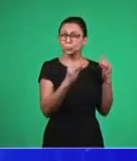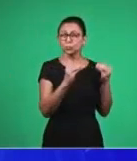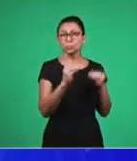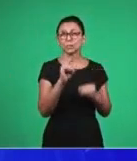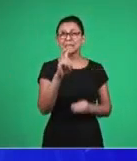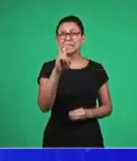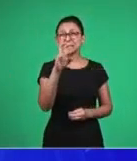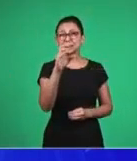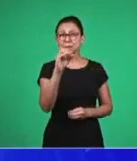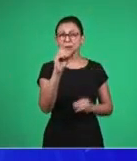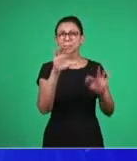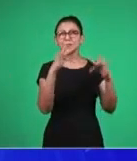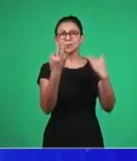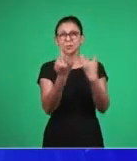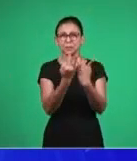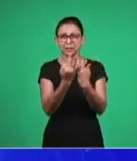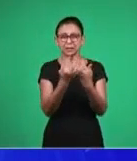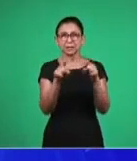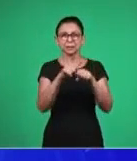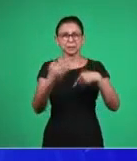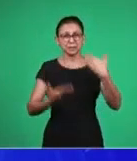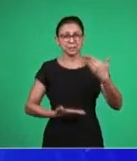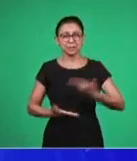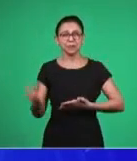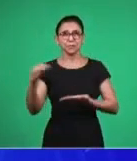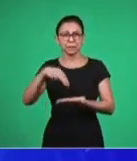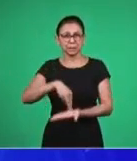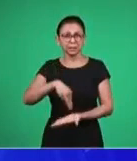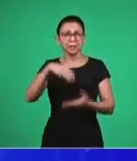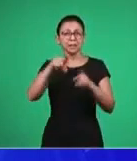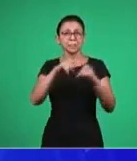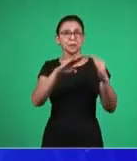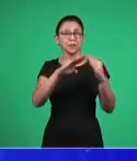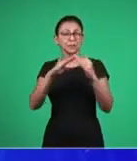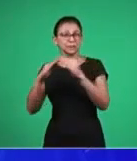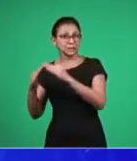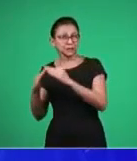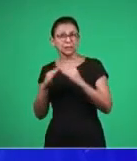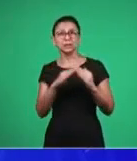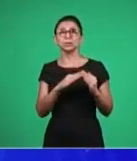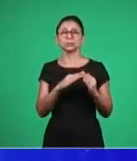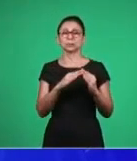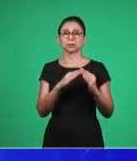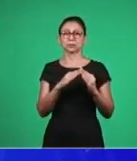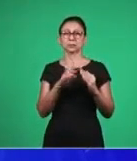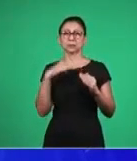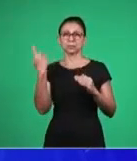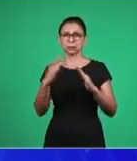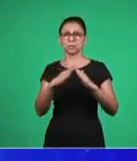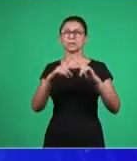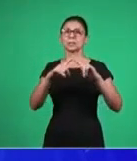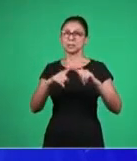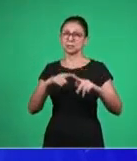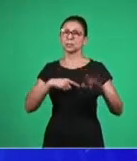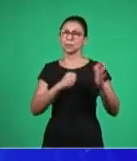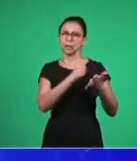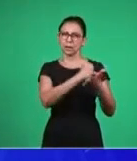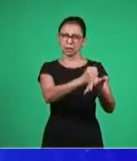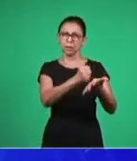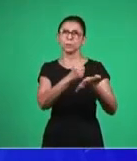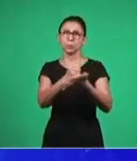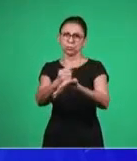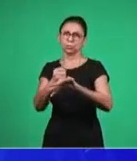furniture for about 80 families of Maranatha Christian Church, and then some of the neighbors as well.